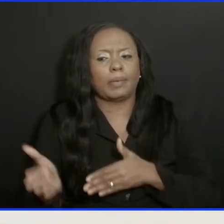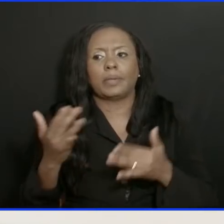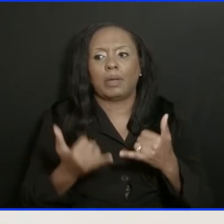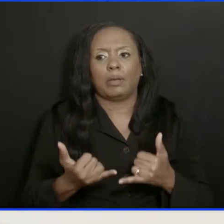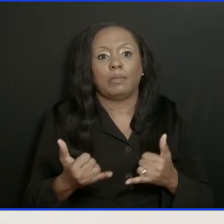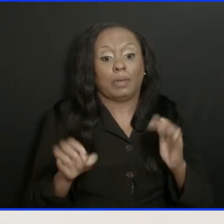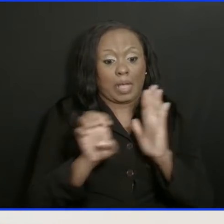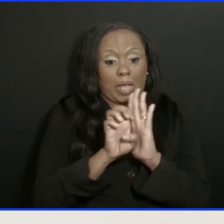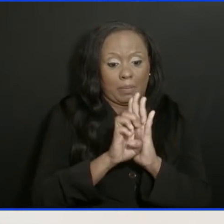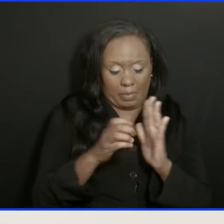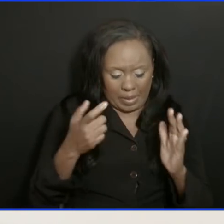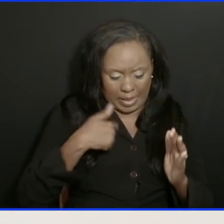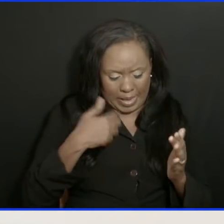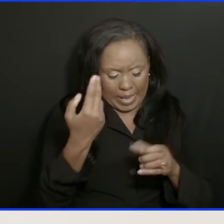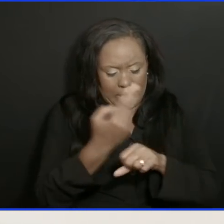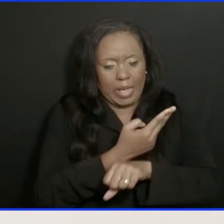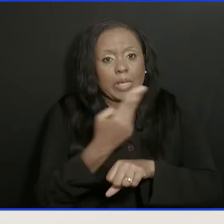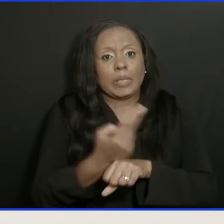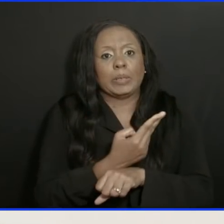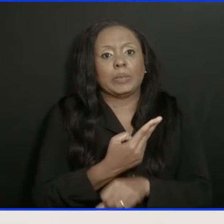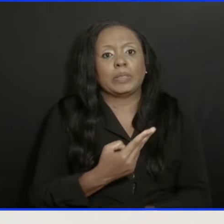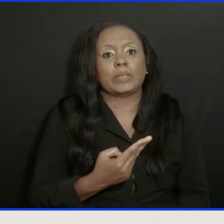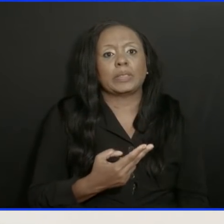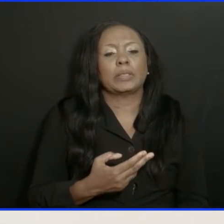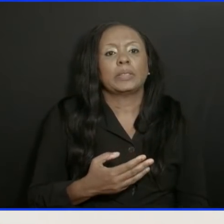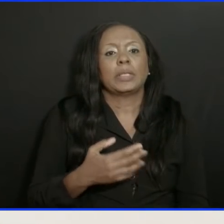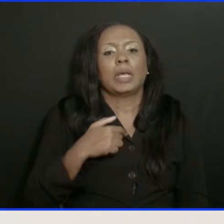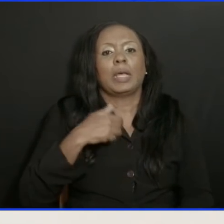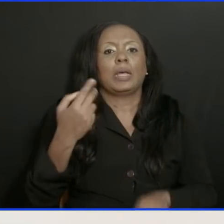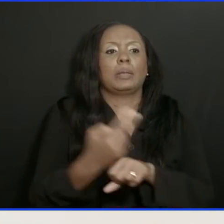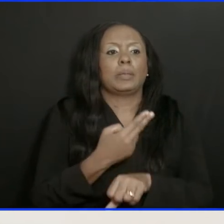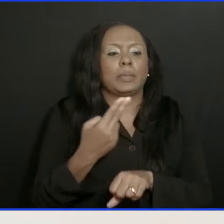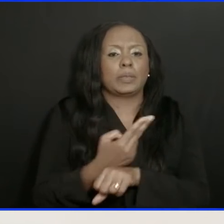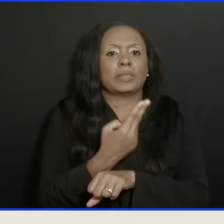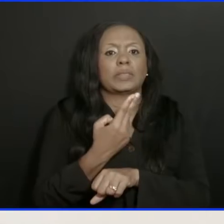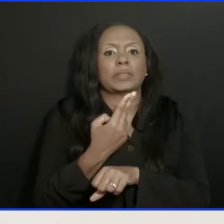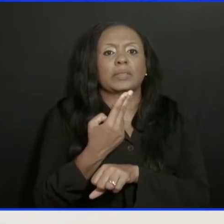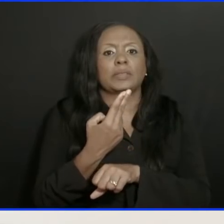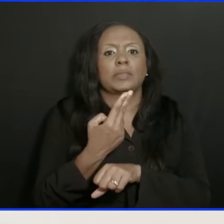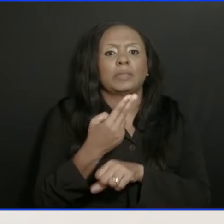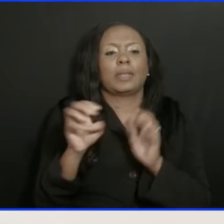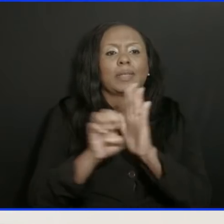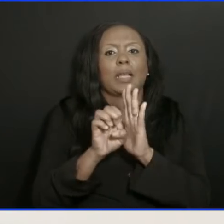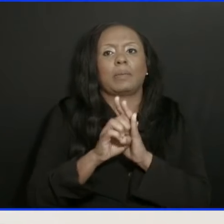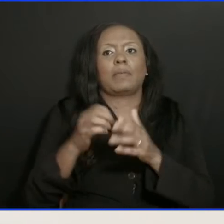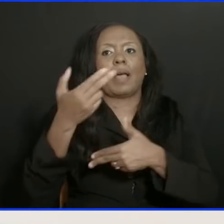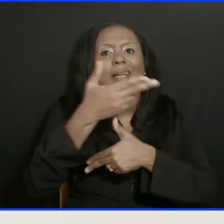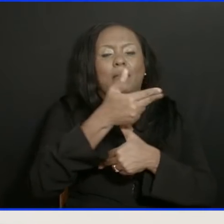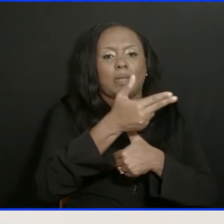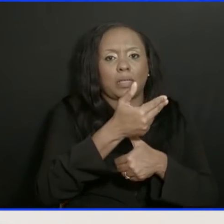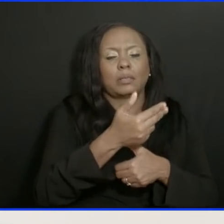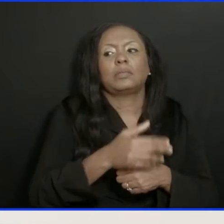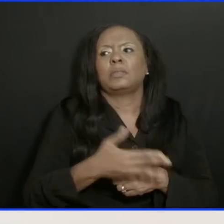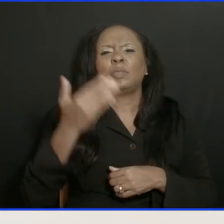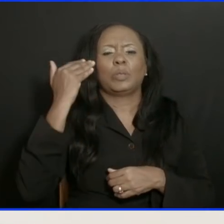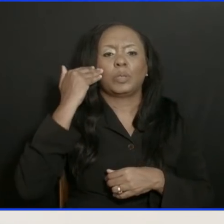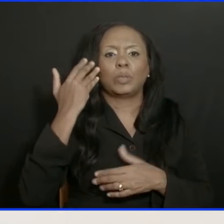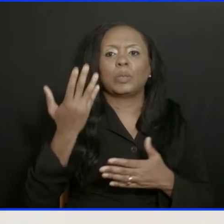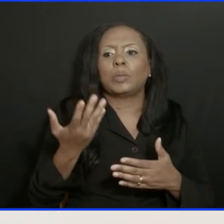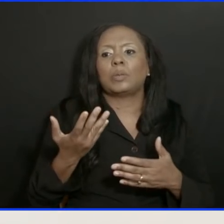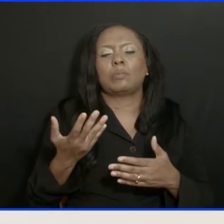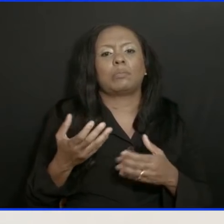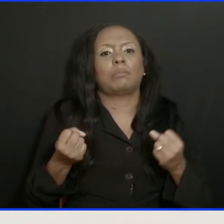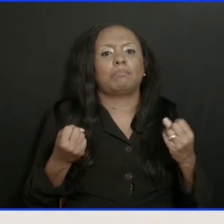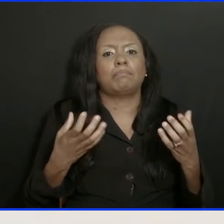prepared. There may be a Category 3 hurricane coming our way. Unfortunately, over the years, Barbados has been